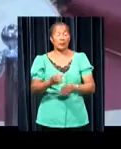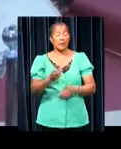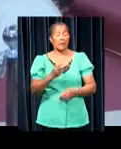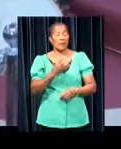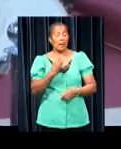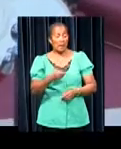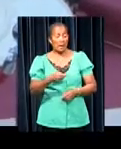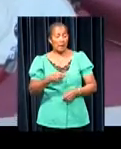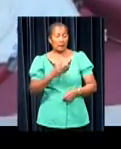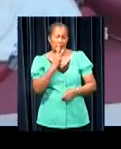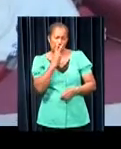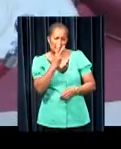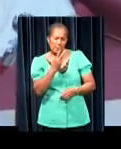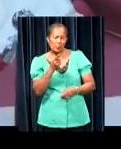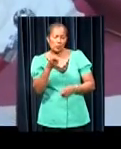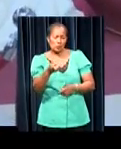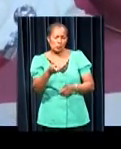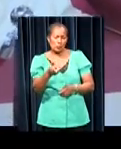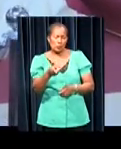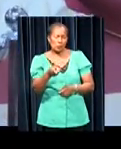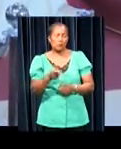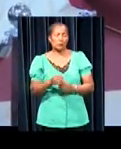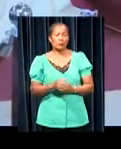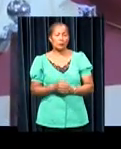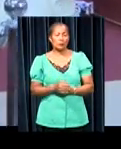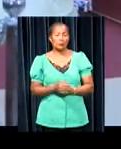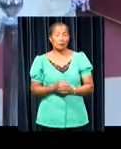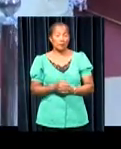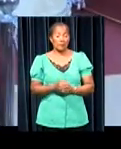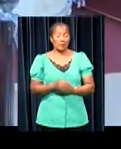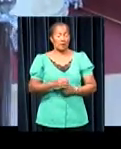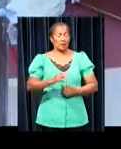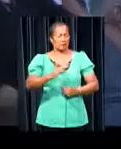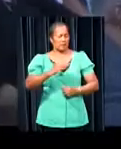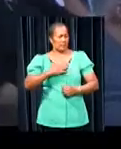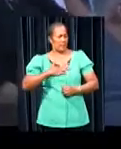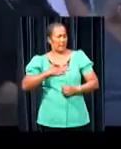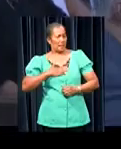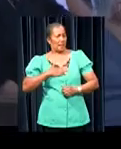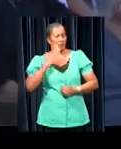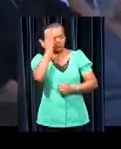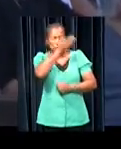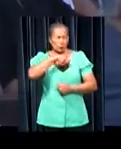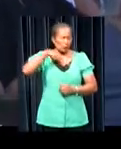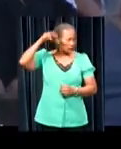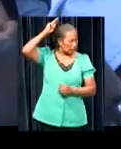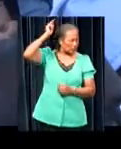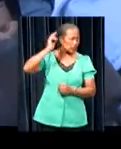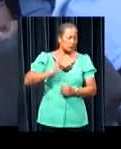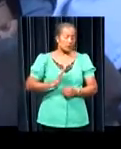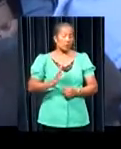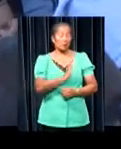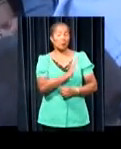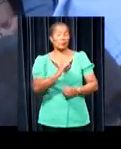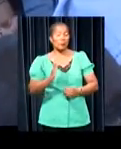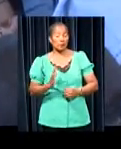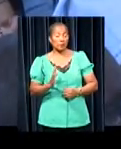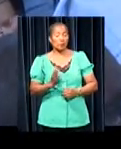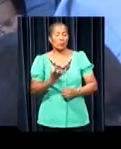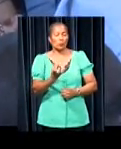Basilica. An own Surinamese bishop that was long awaited, says